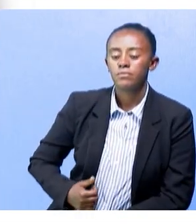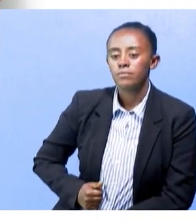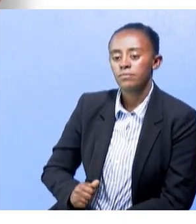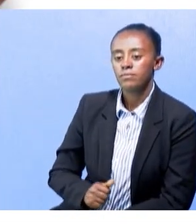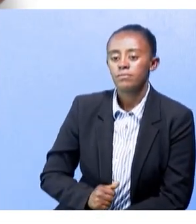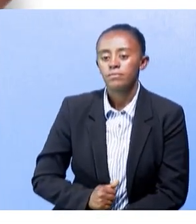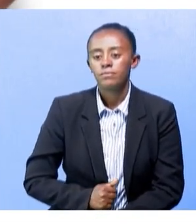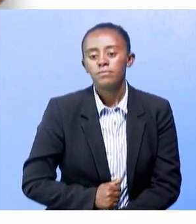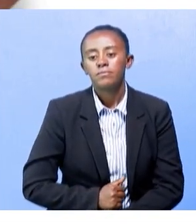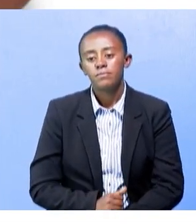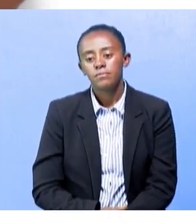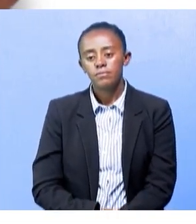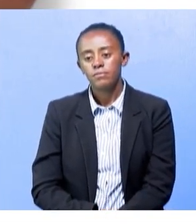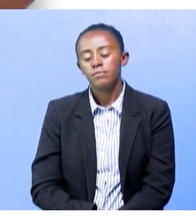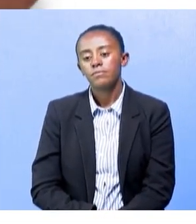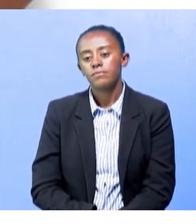everywhere.